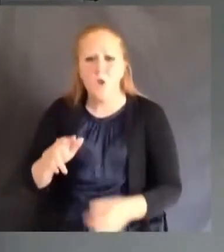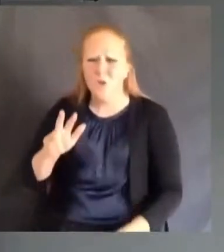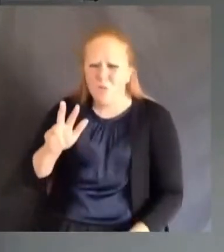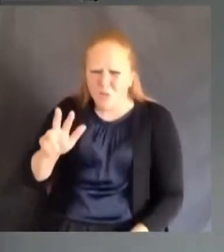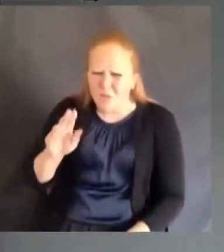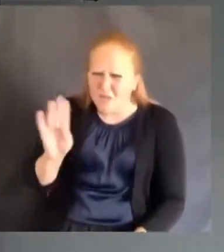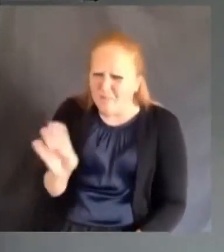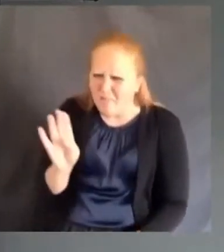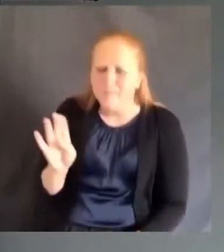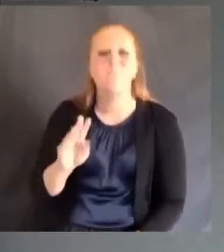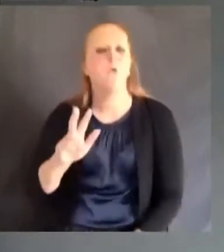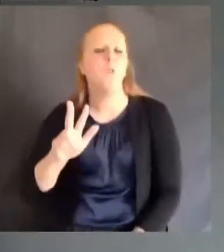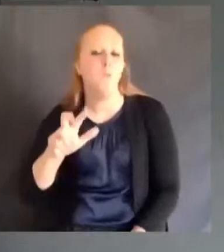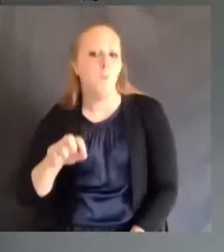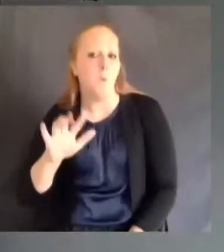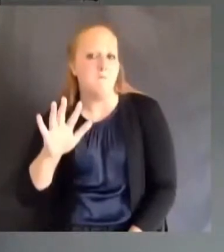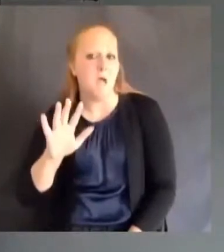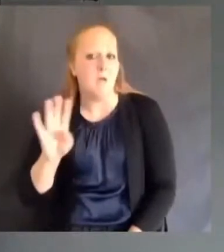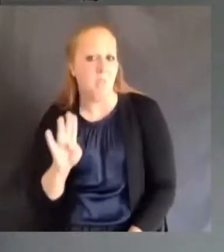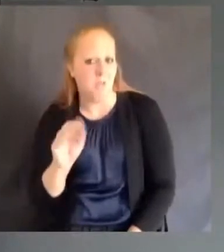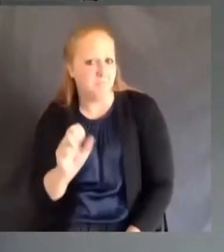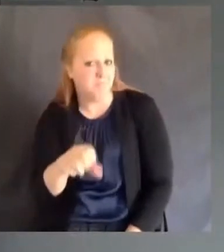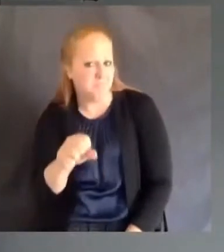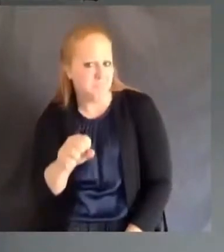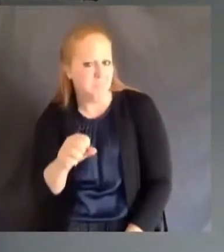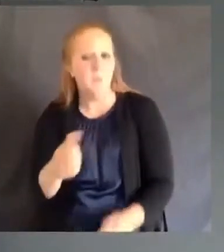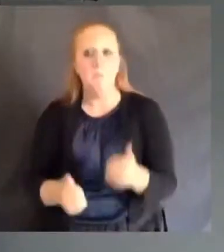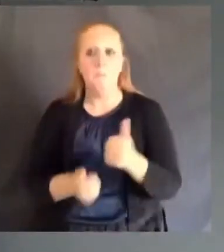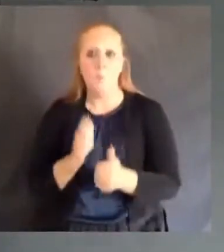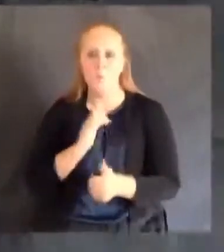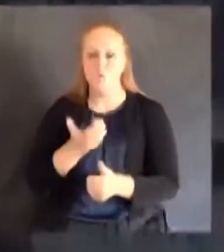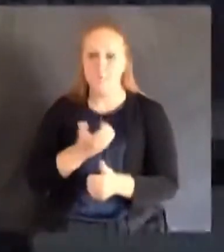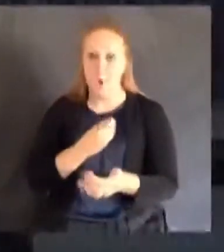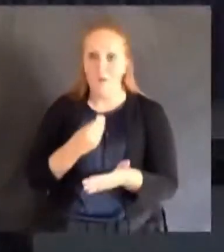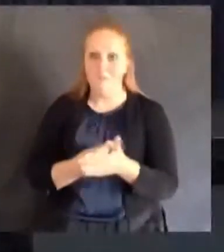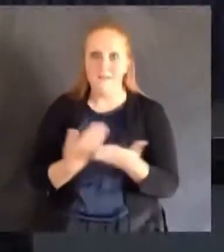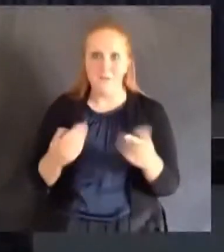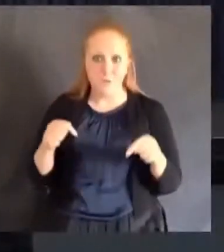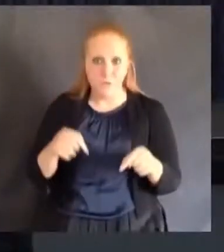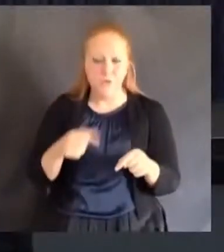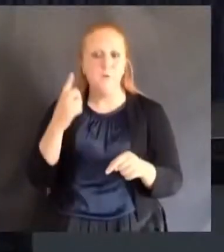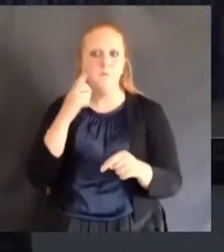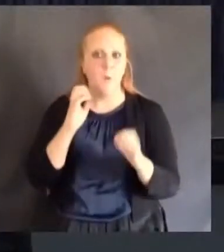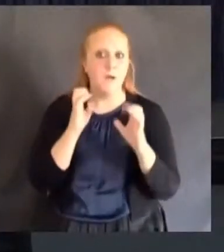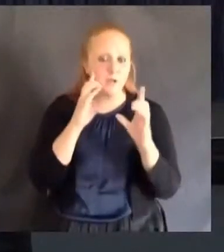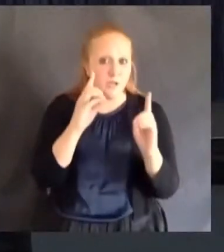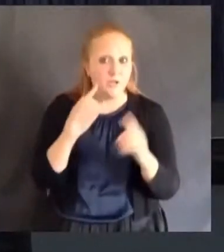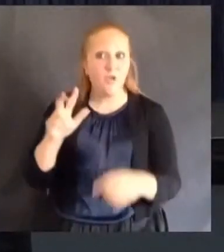billion in spending total for the state. We spend most of the money in New York State on education. Excuse me 1 second.